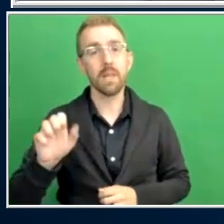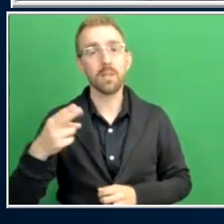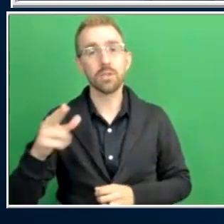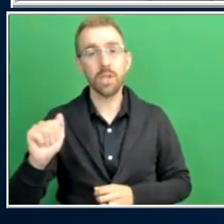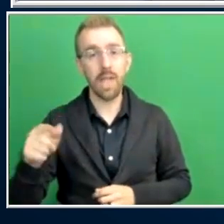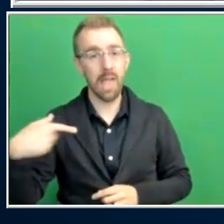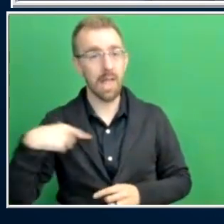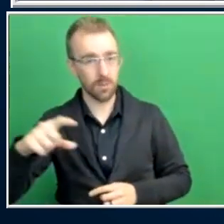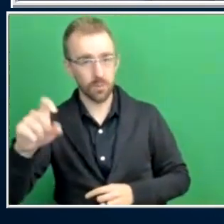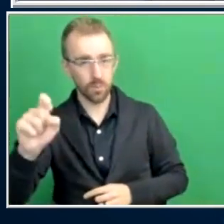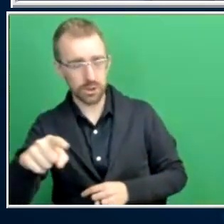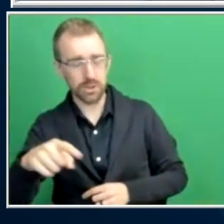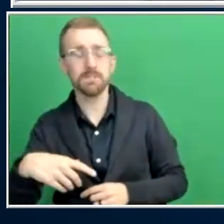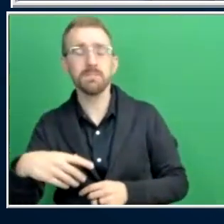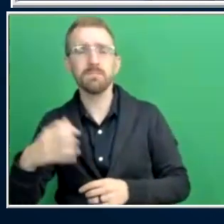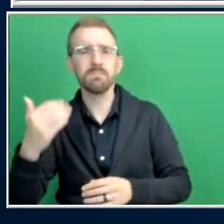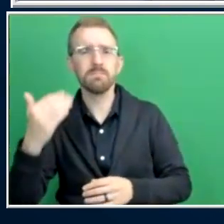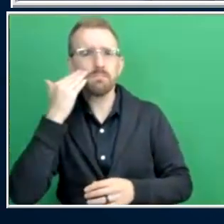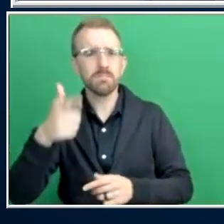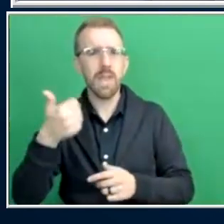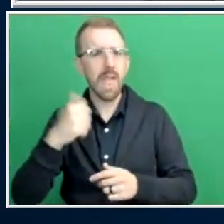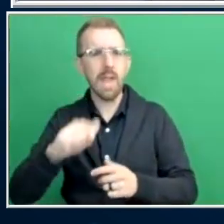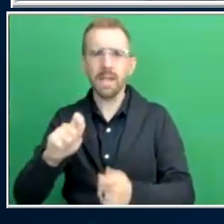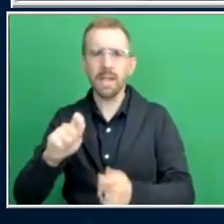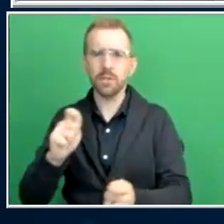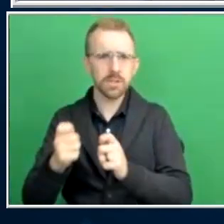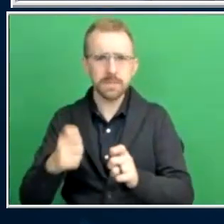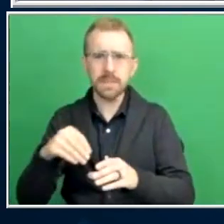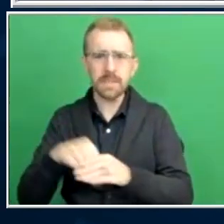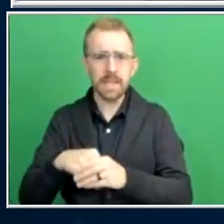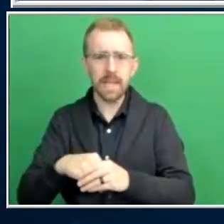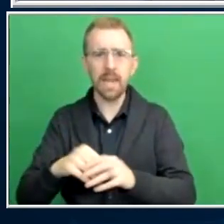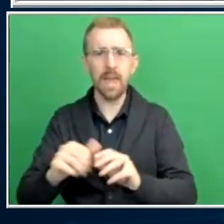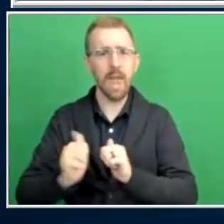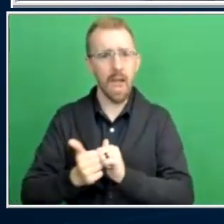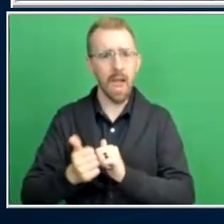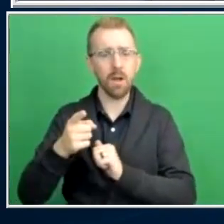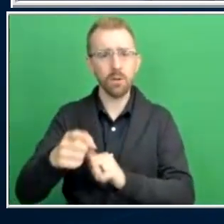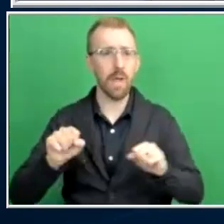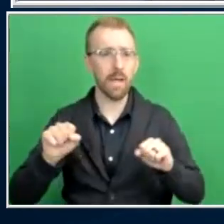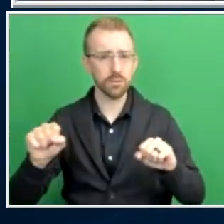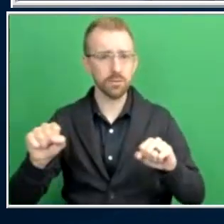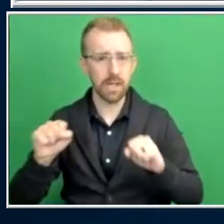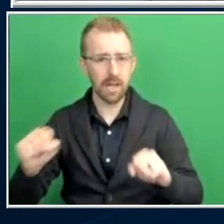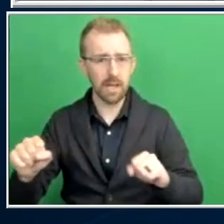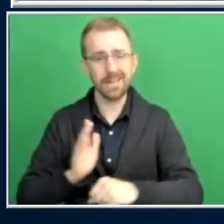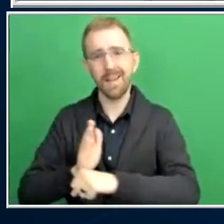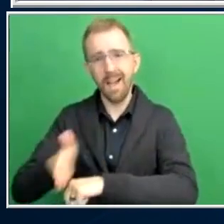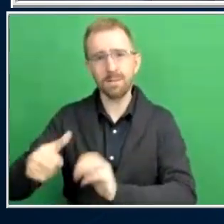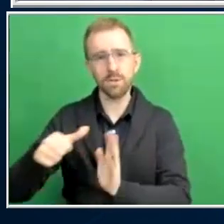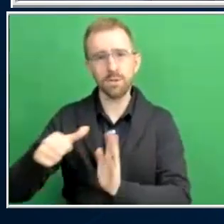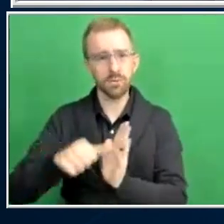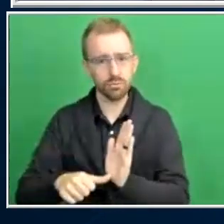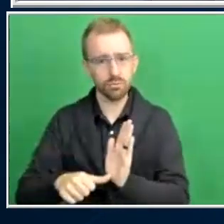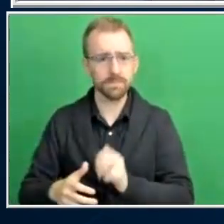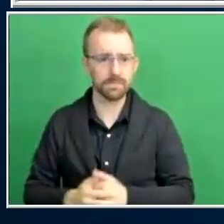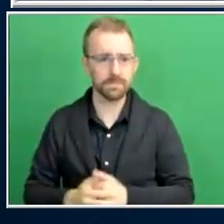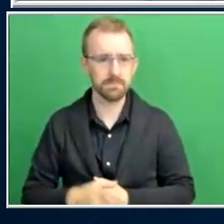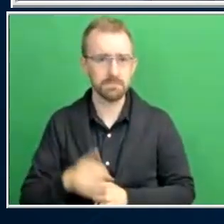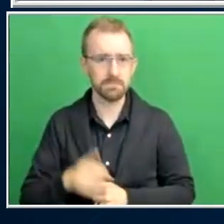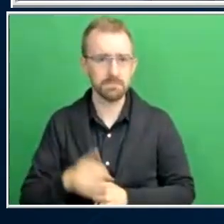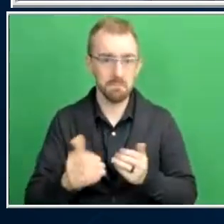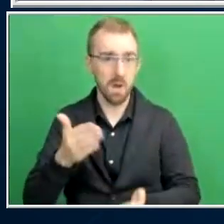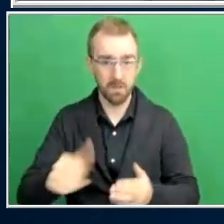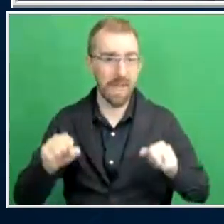He wants to know if you had to make any adjustments in the ways that you exercise post-surgery. Well, you can probably exercise.